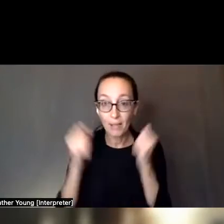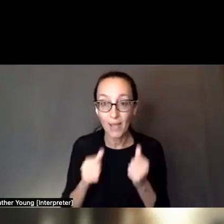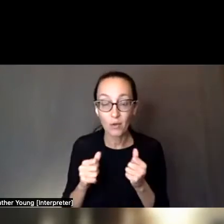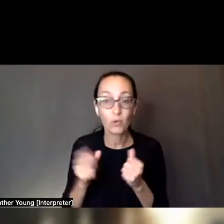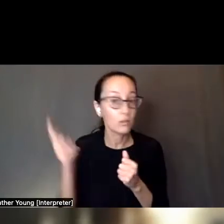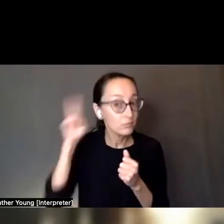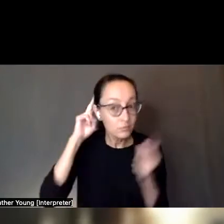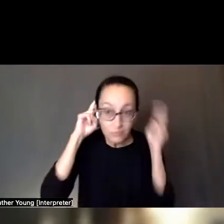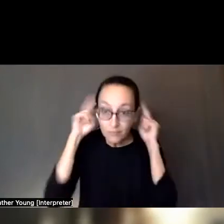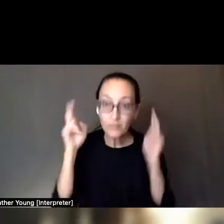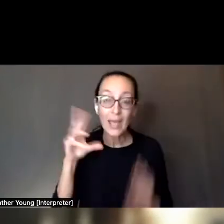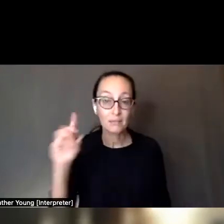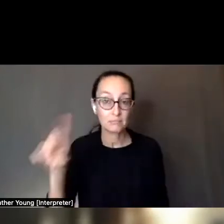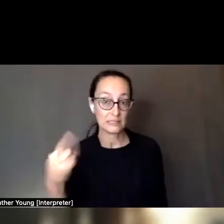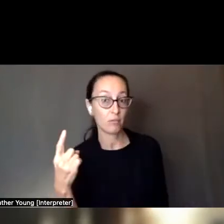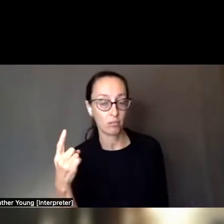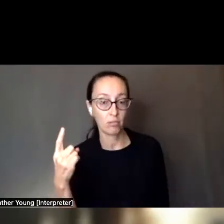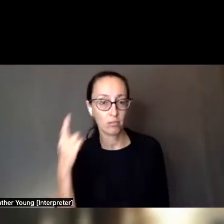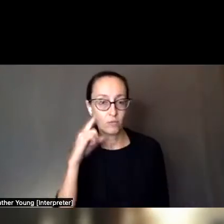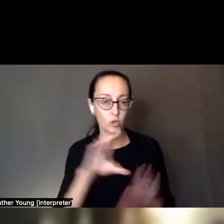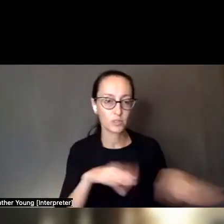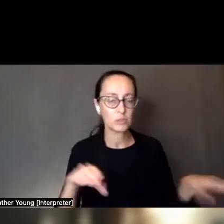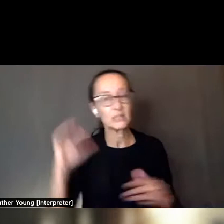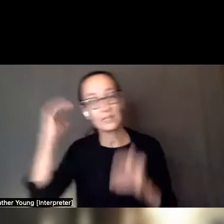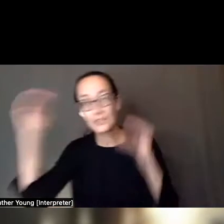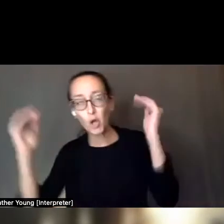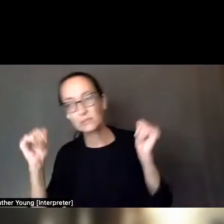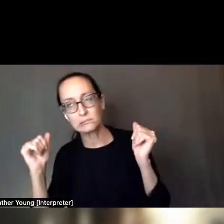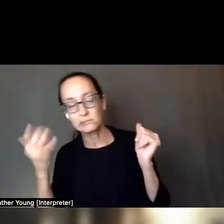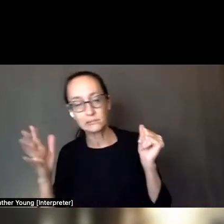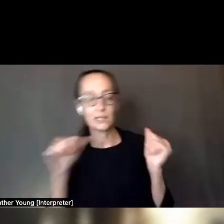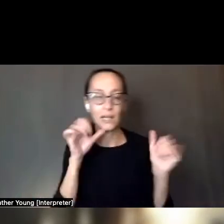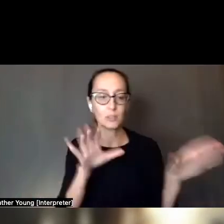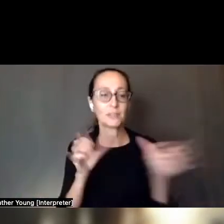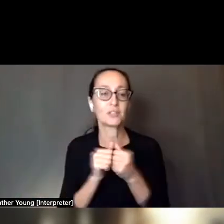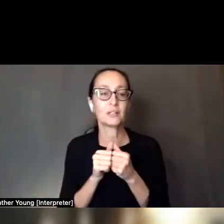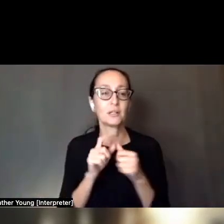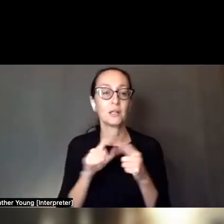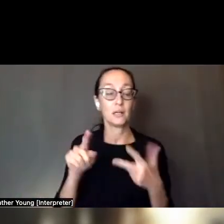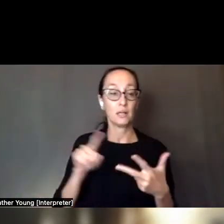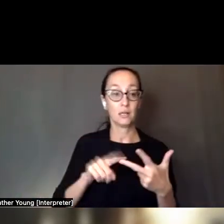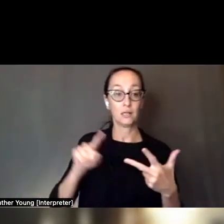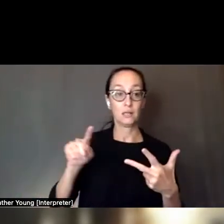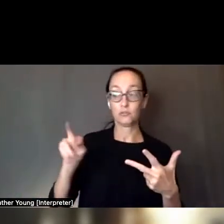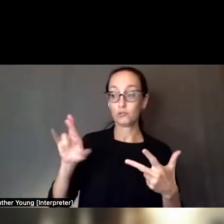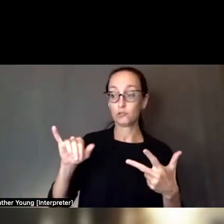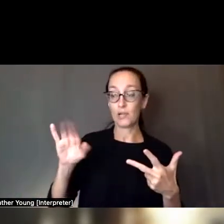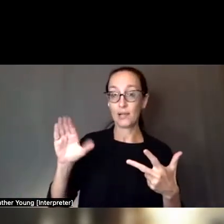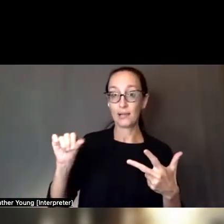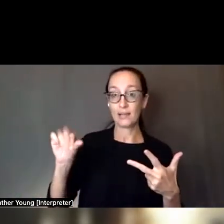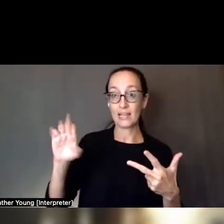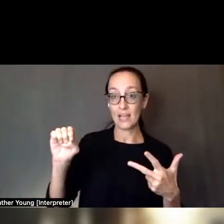for children, not so much for adults, but for children. TRICARE covers, and we do see